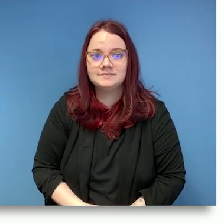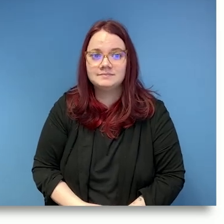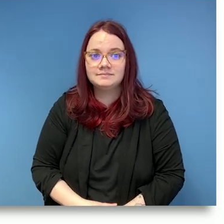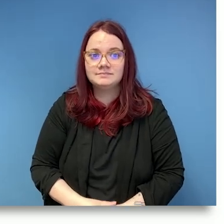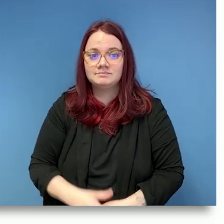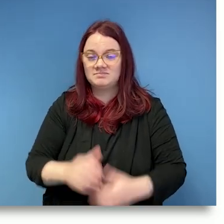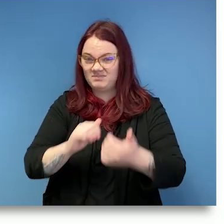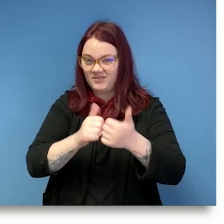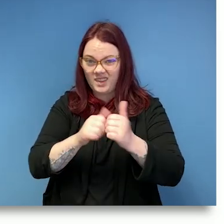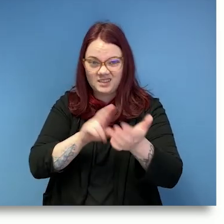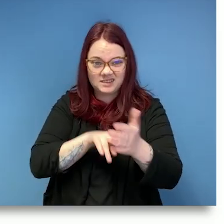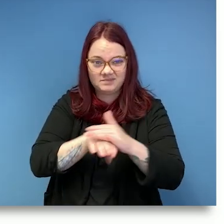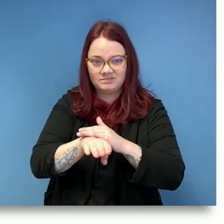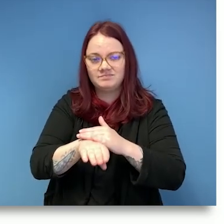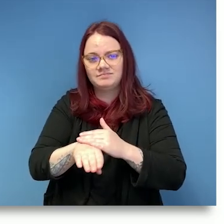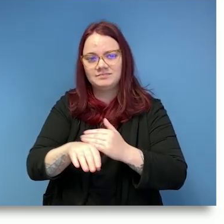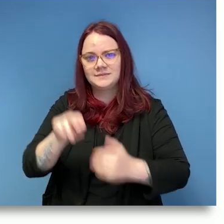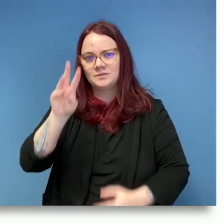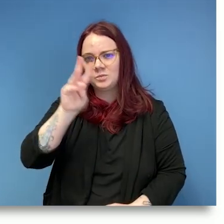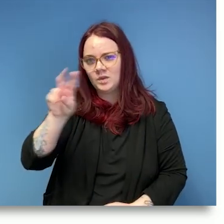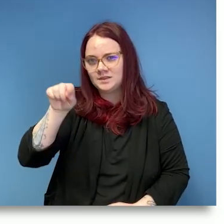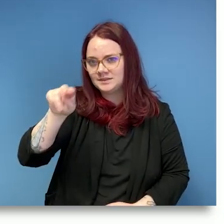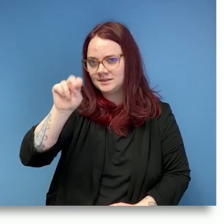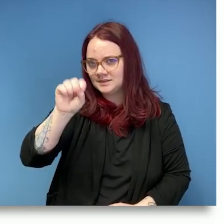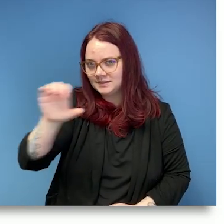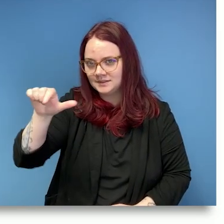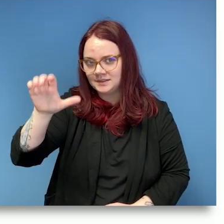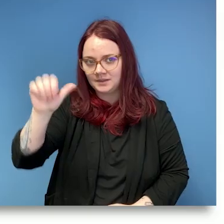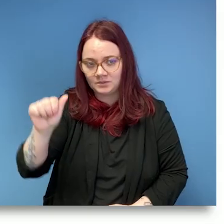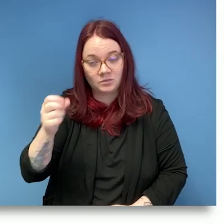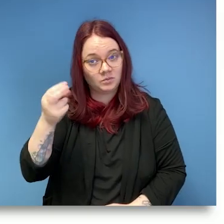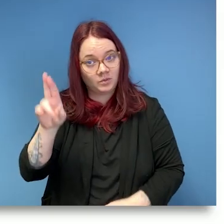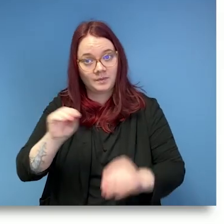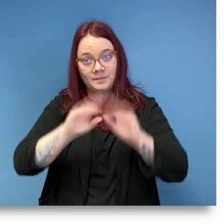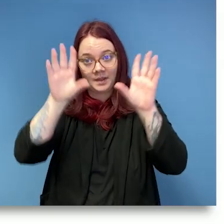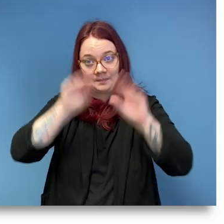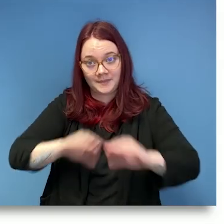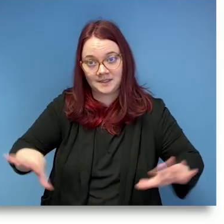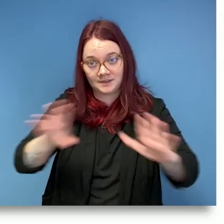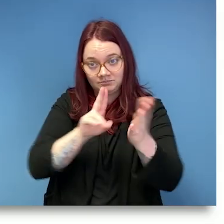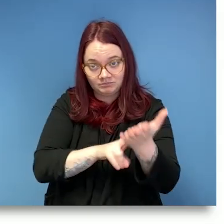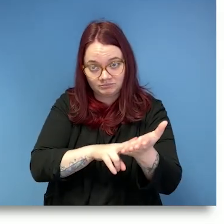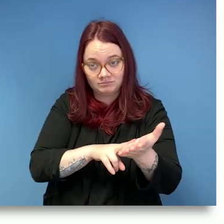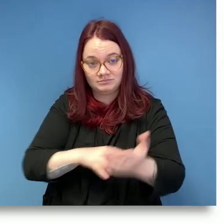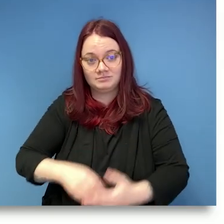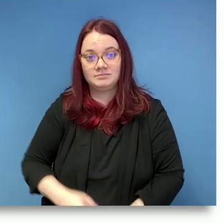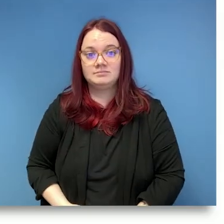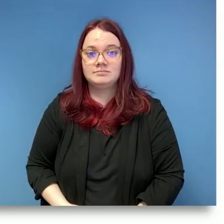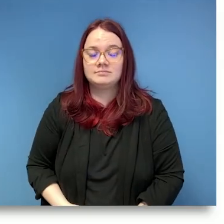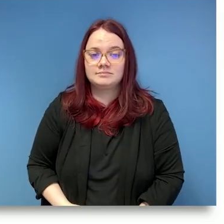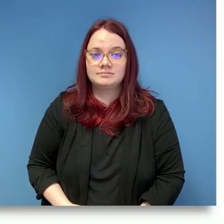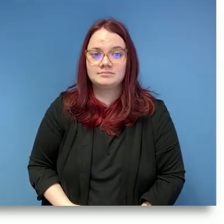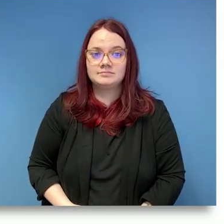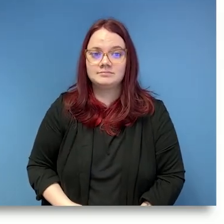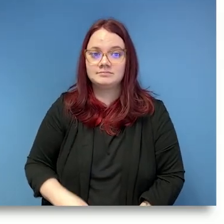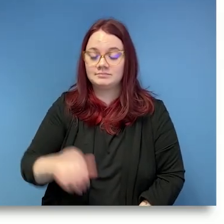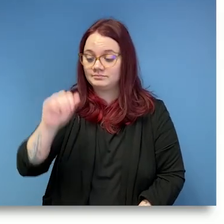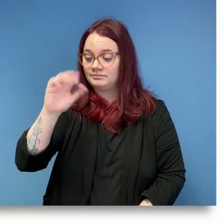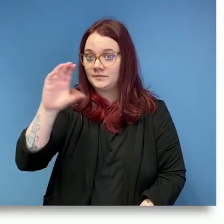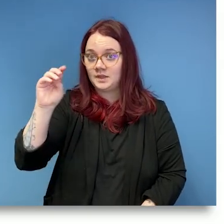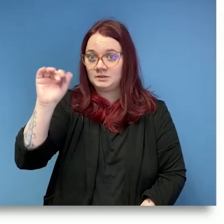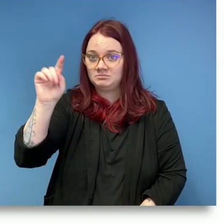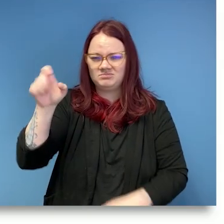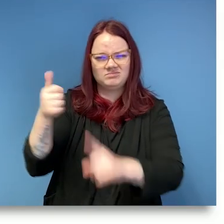You can access Accommodate through Brightspace or directly through the NSCC website. Accommodate